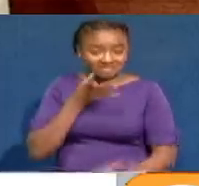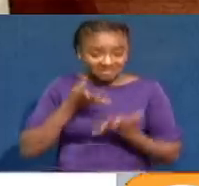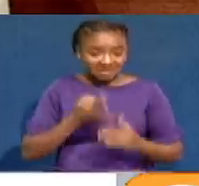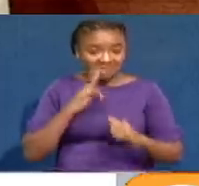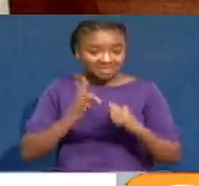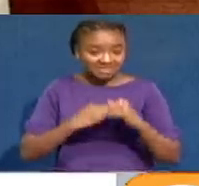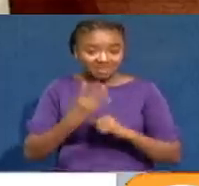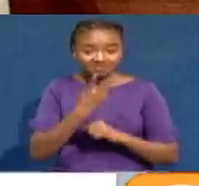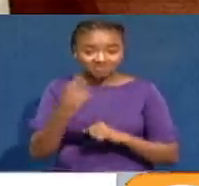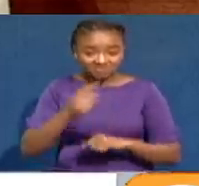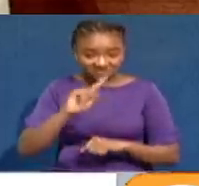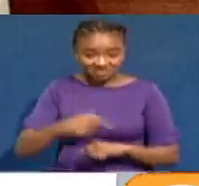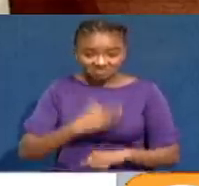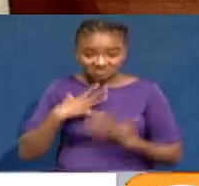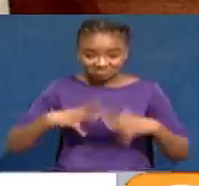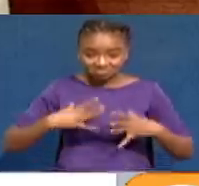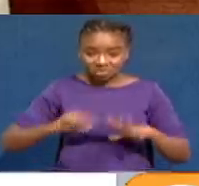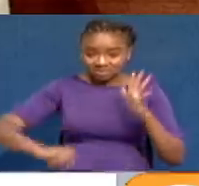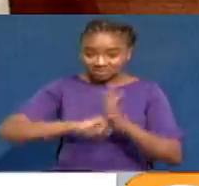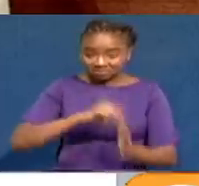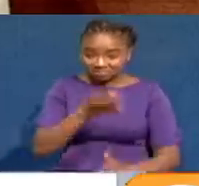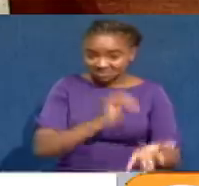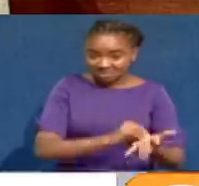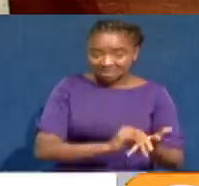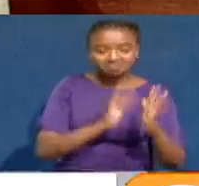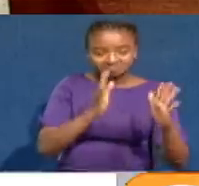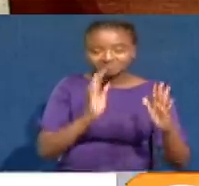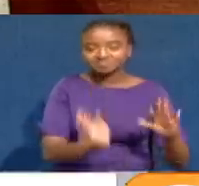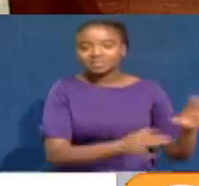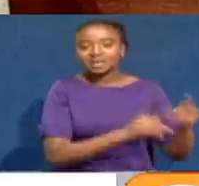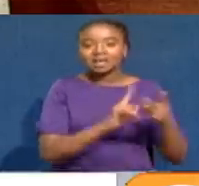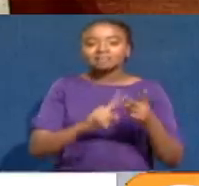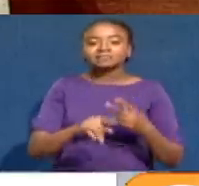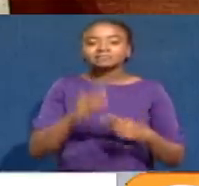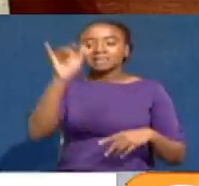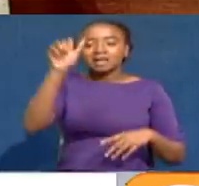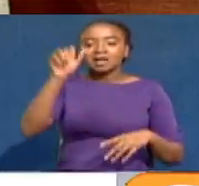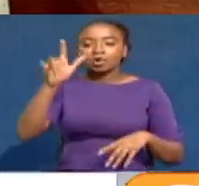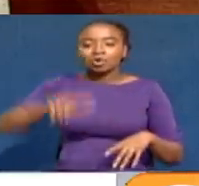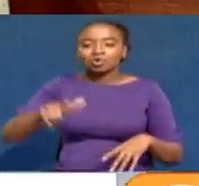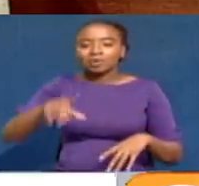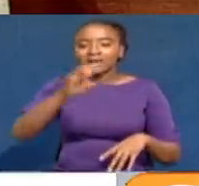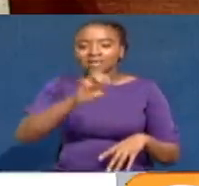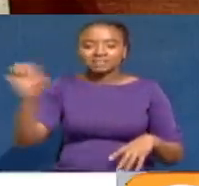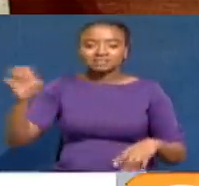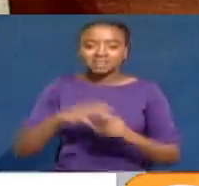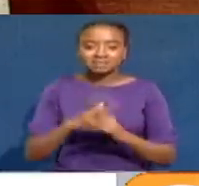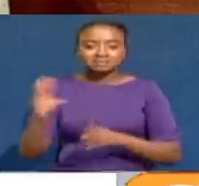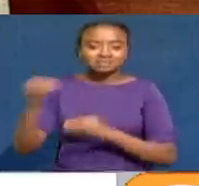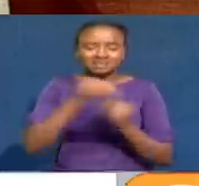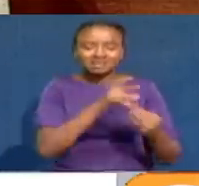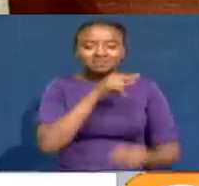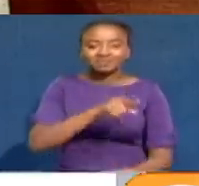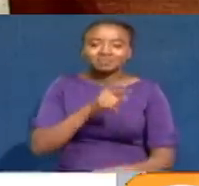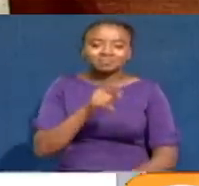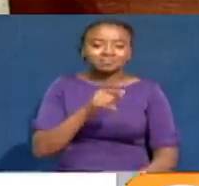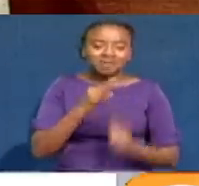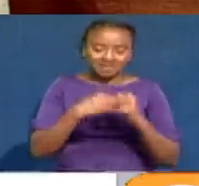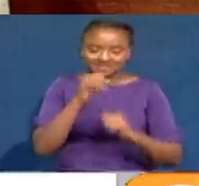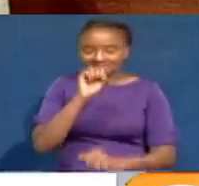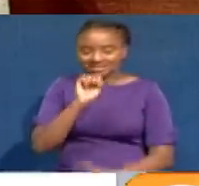now. The lower eastern, the three counties, they gave the former prime minister an 83% lead